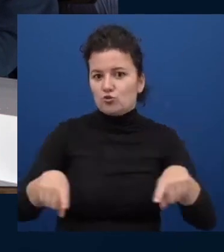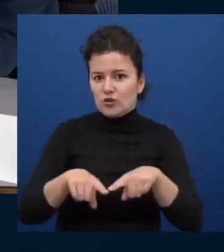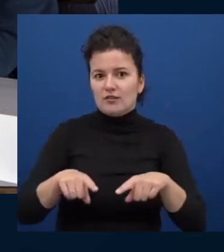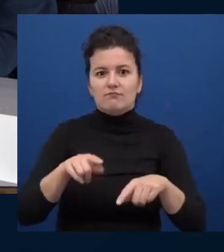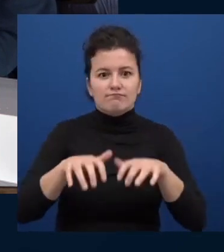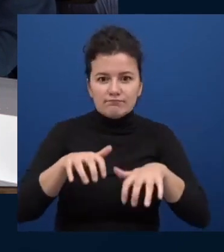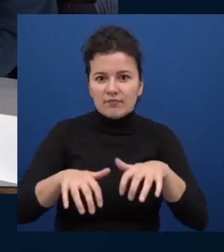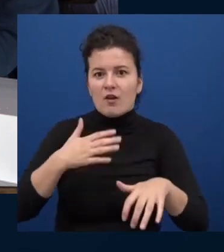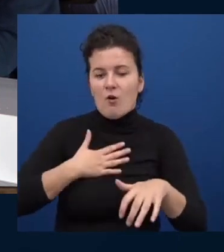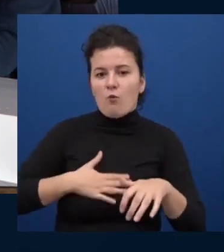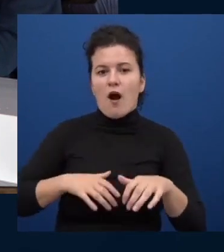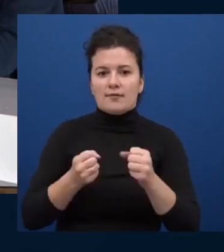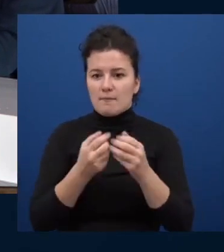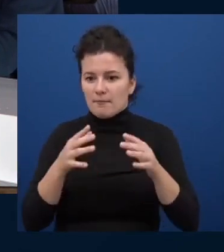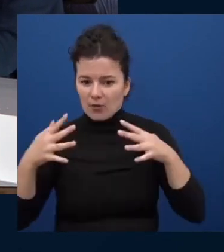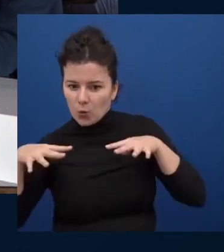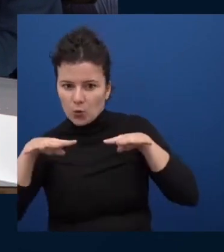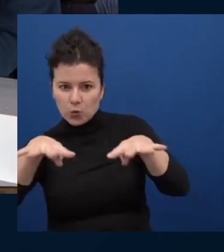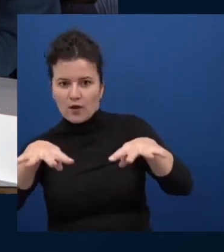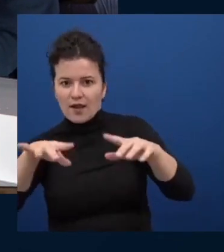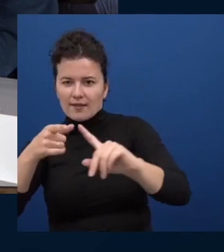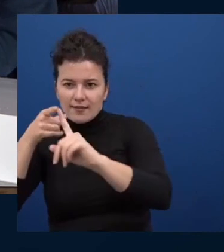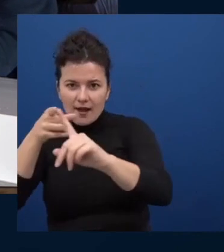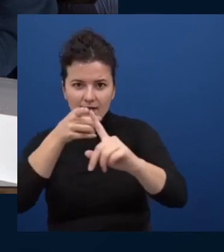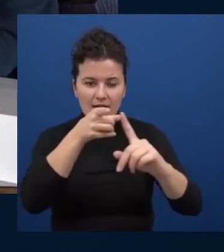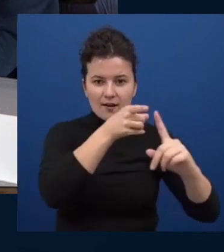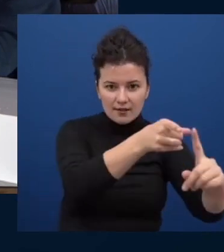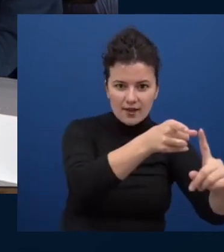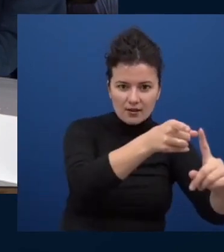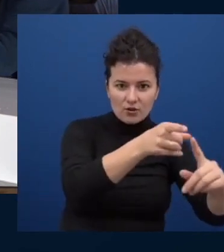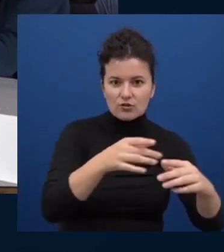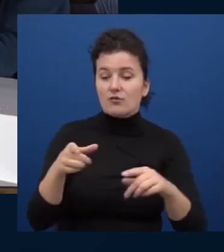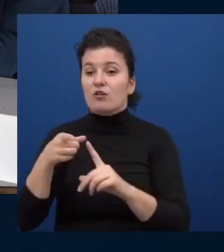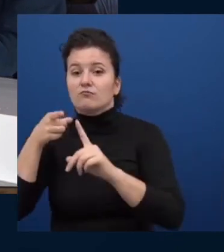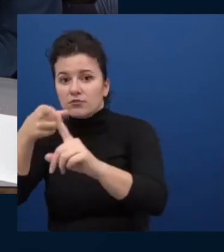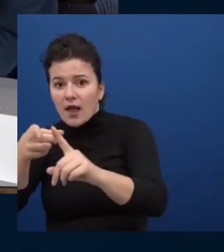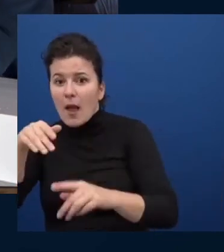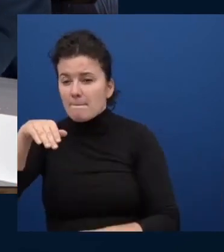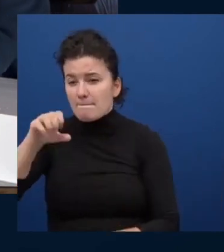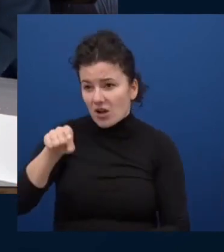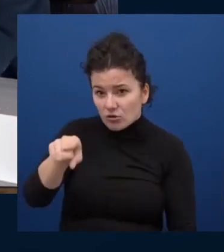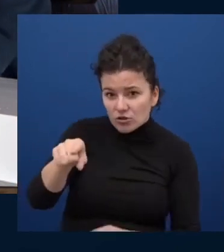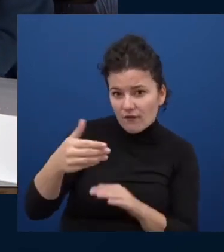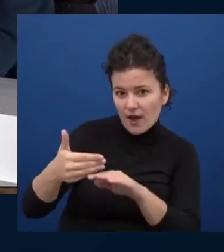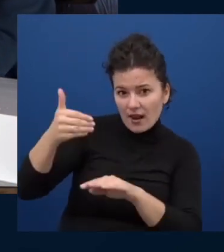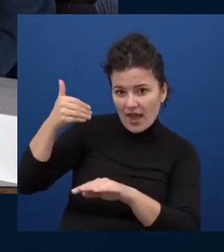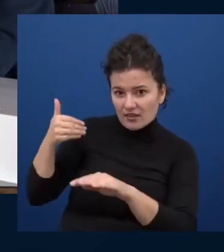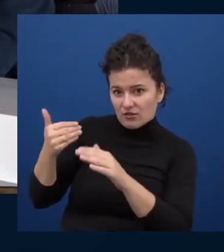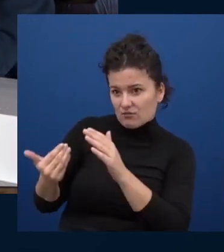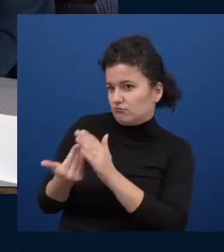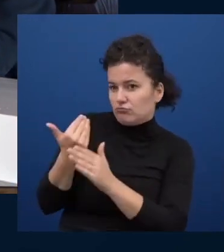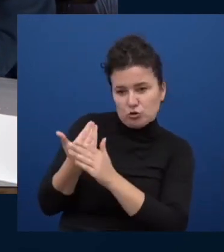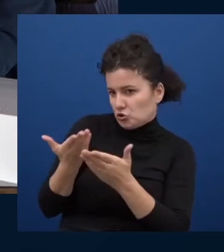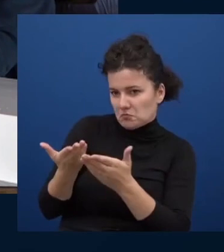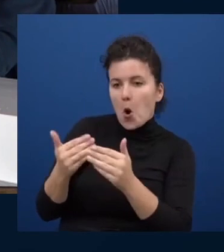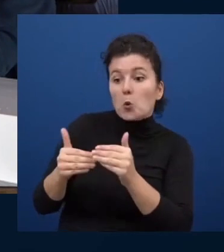of Umbraco, so you can still target the latest long-term support from Microsoft or the latest version in general,